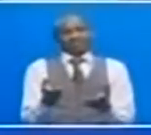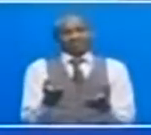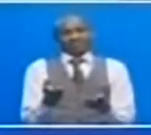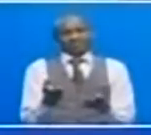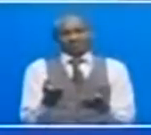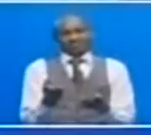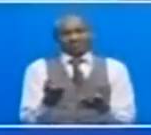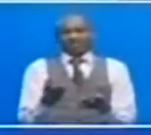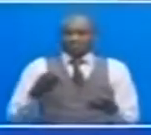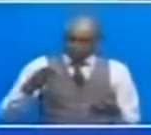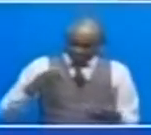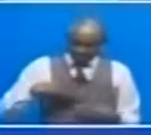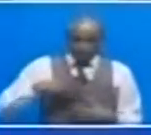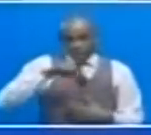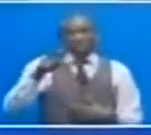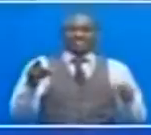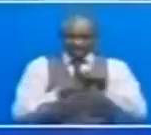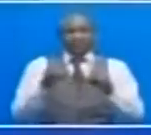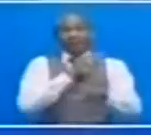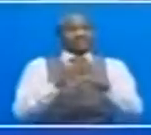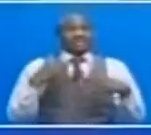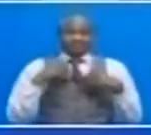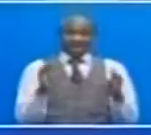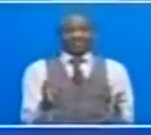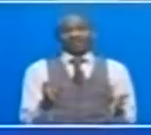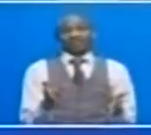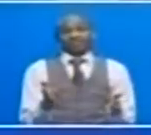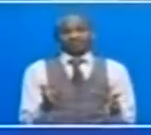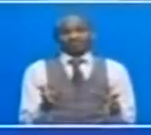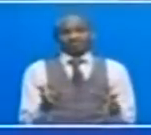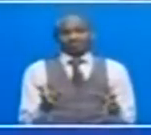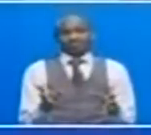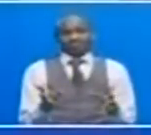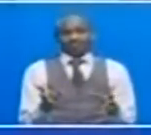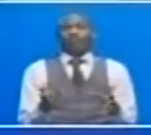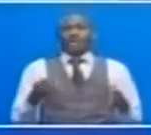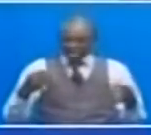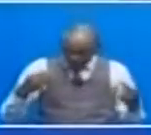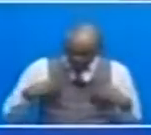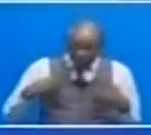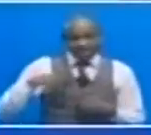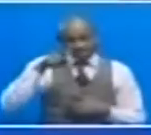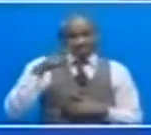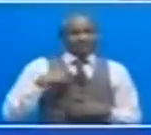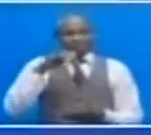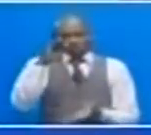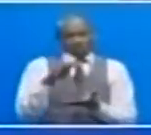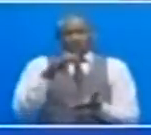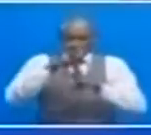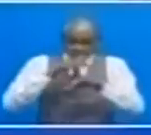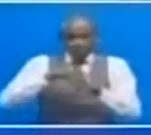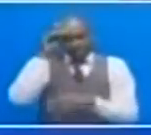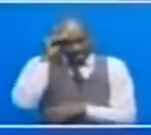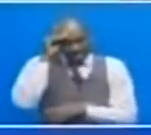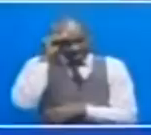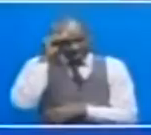Not everybody has got the same capacity. Yeah? There are people who are slow, but they